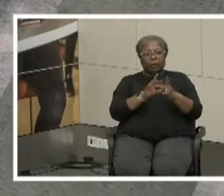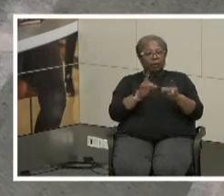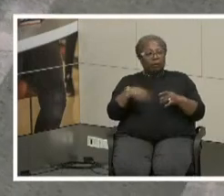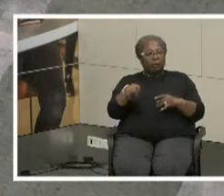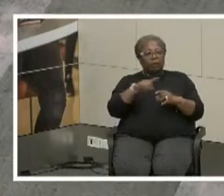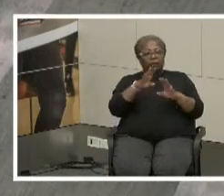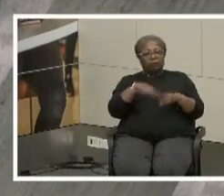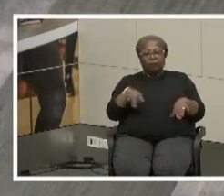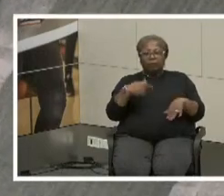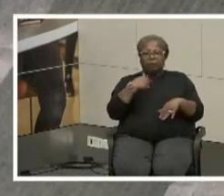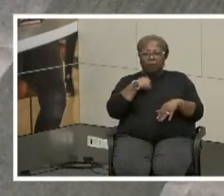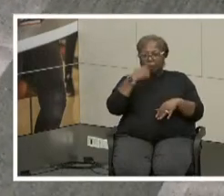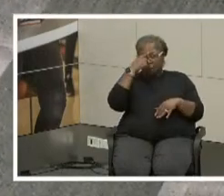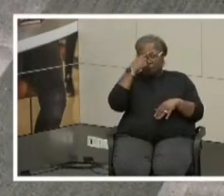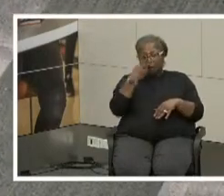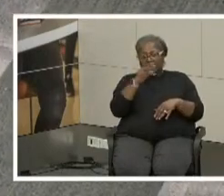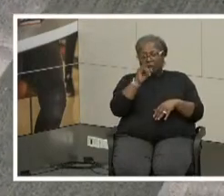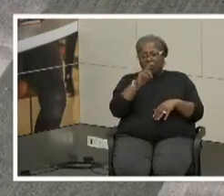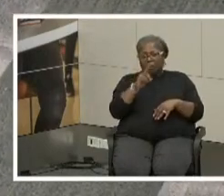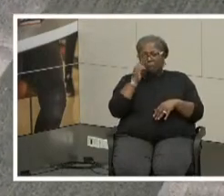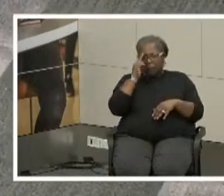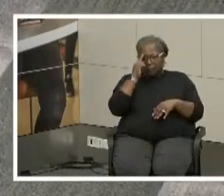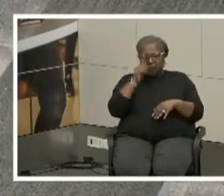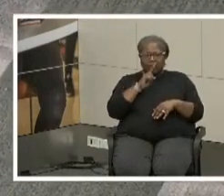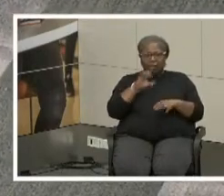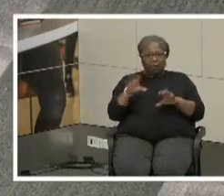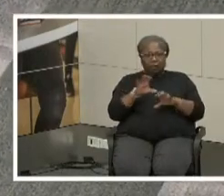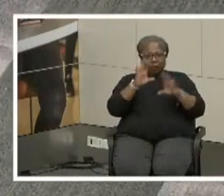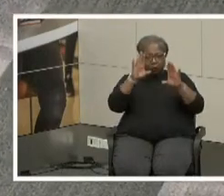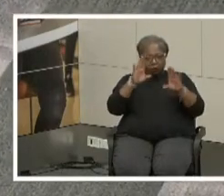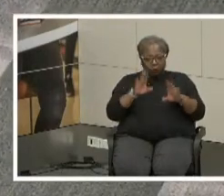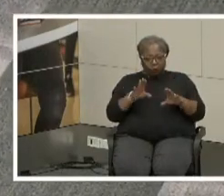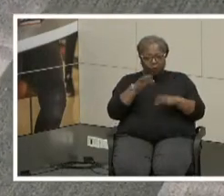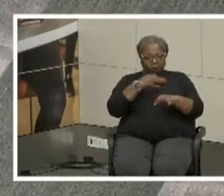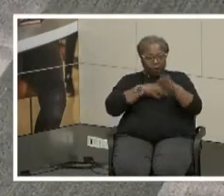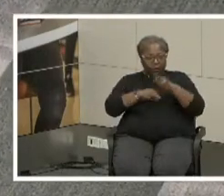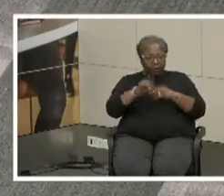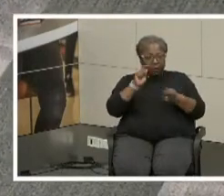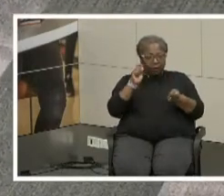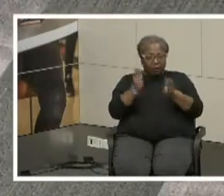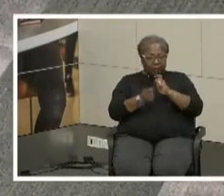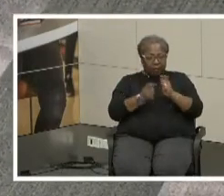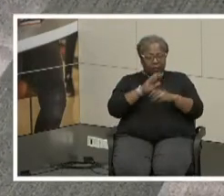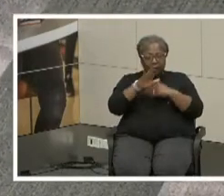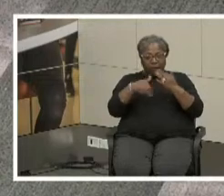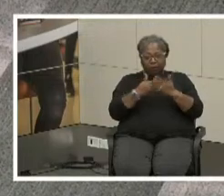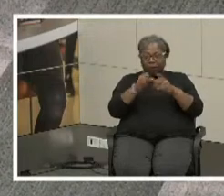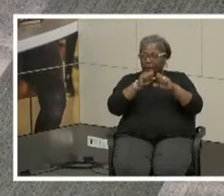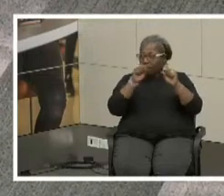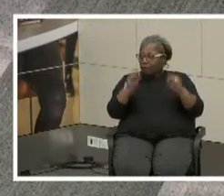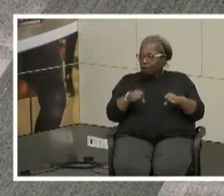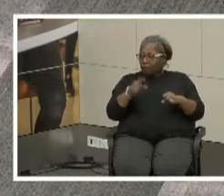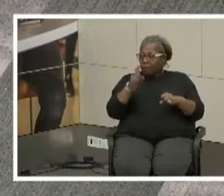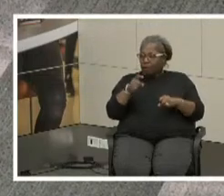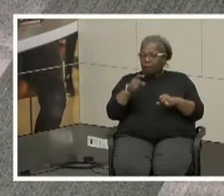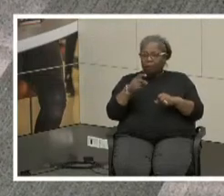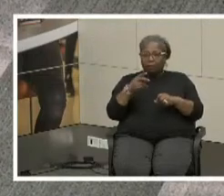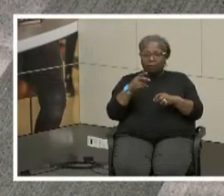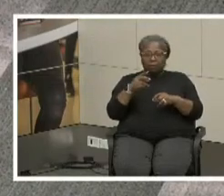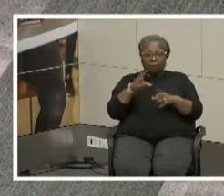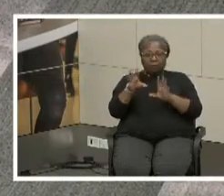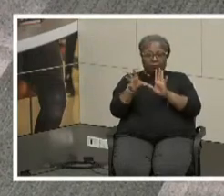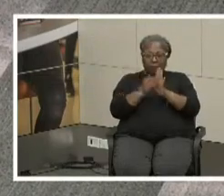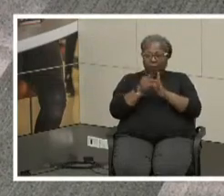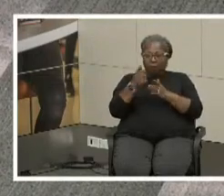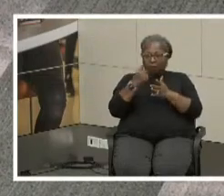children I think HISD is doing wonderful instead of changing the entire system we should probably emulate whatever is going on